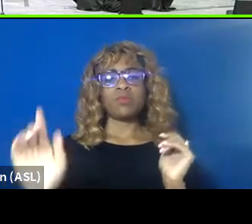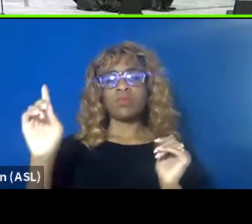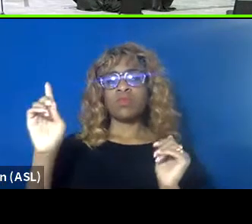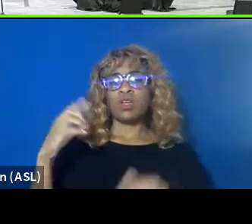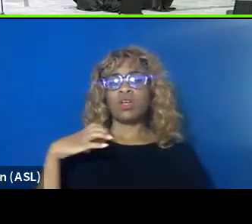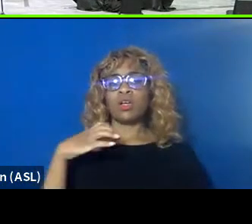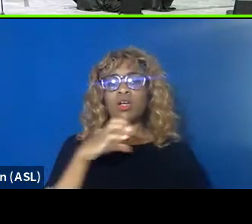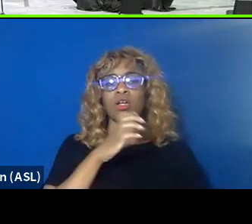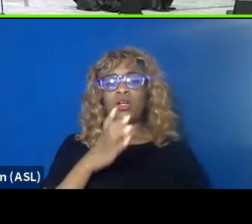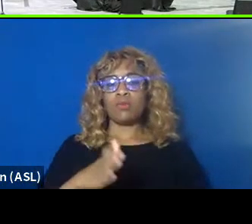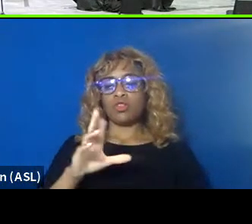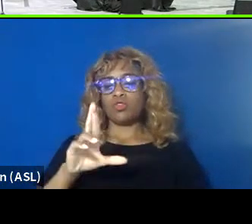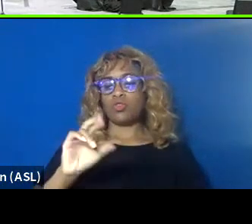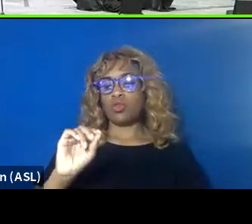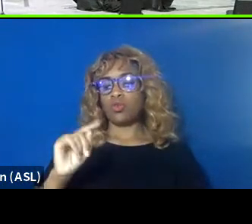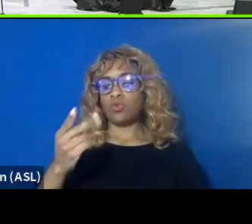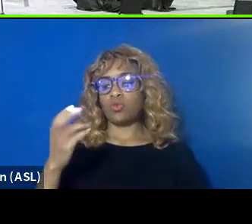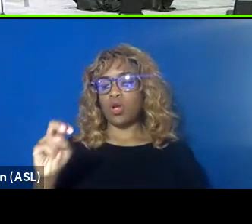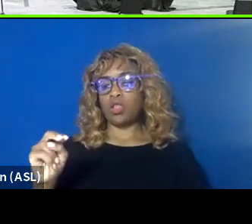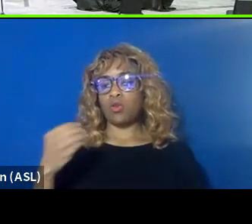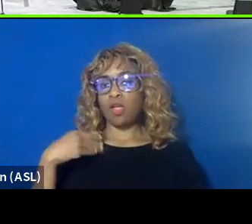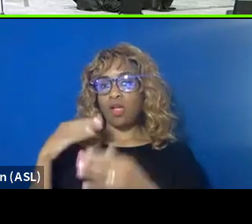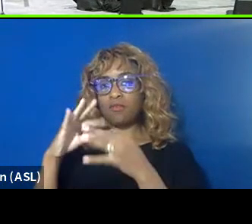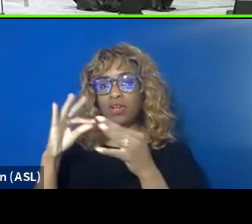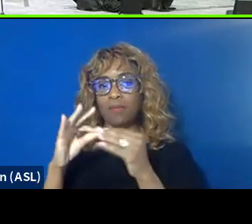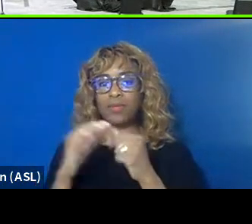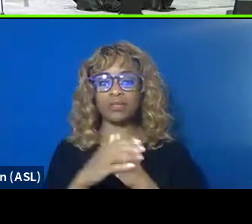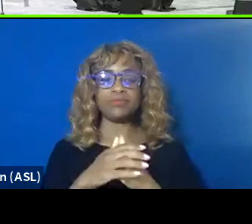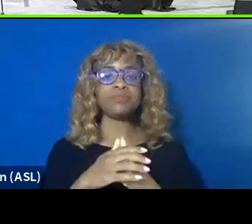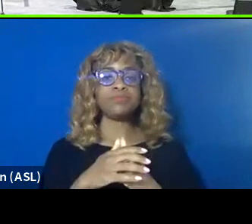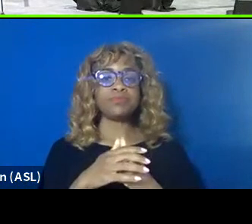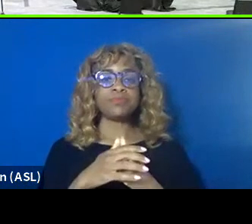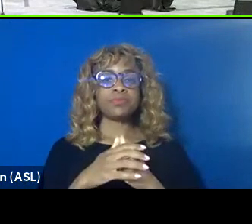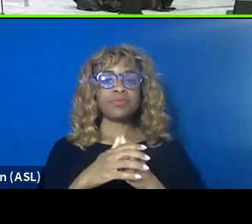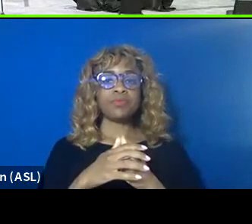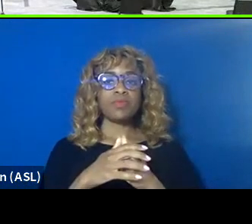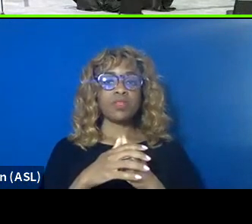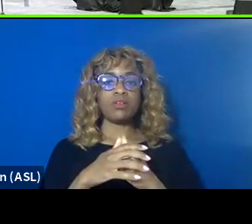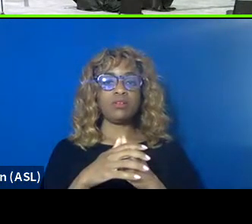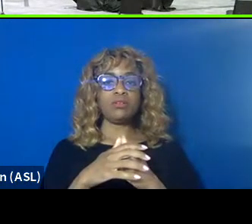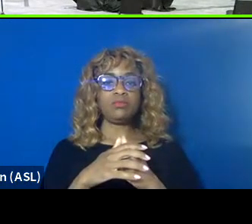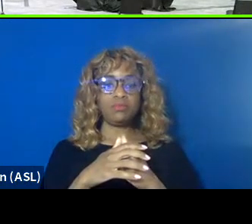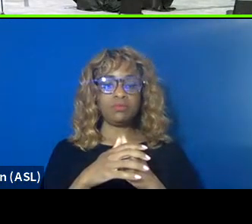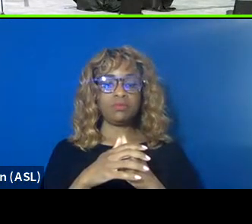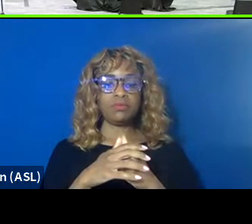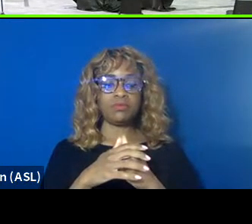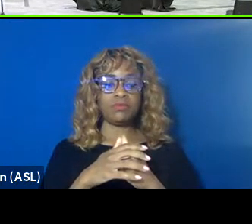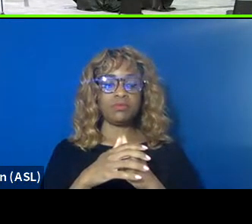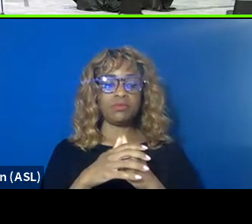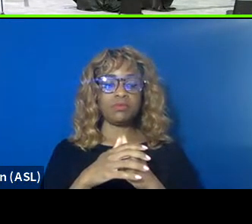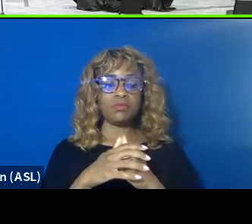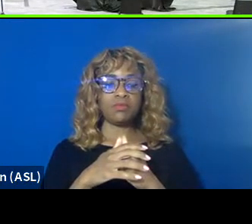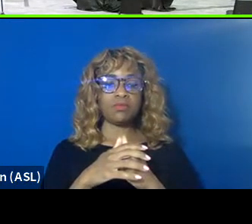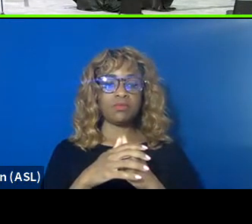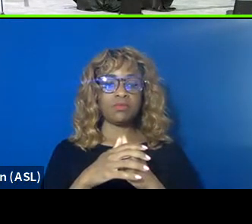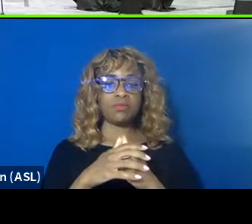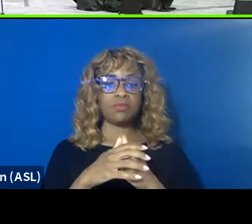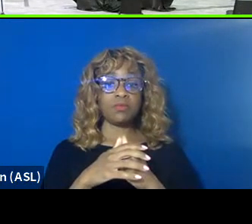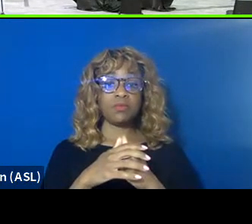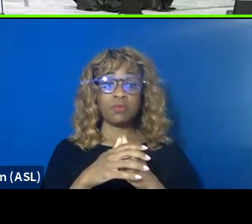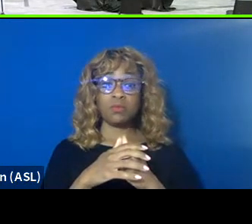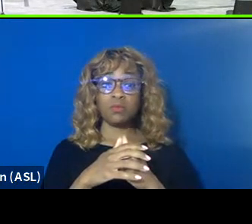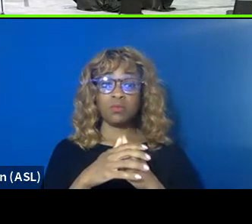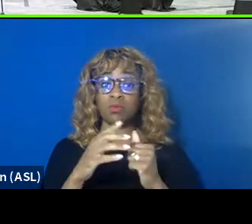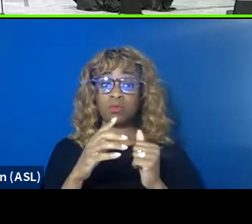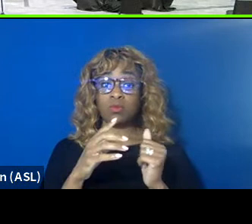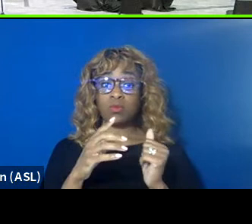Commissioner Rothorn has a comment. Executive Director. Sorry. Do you need us to make this